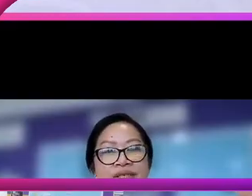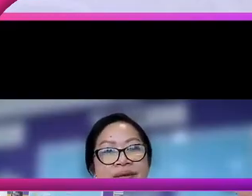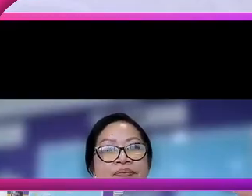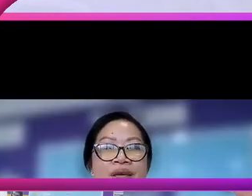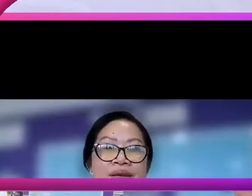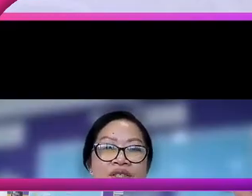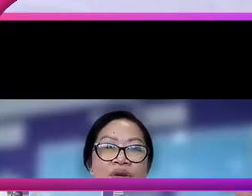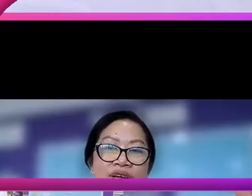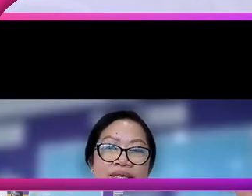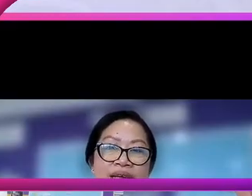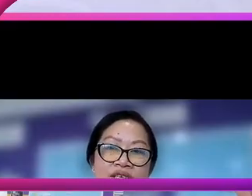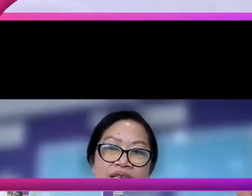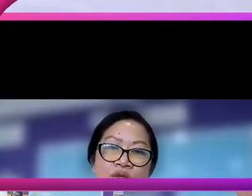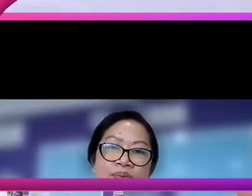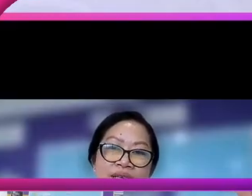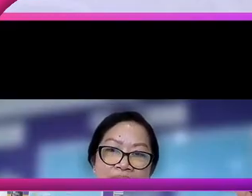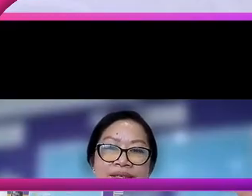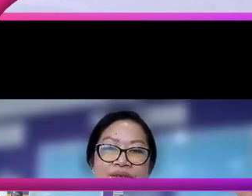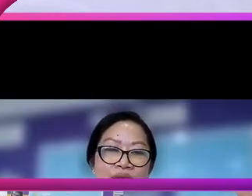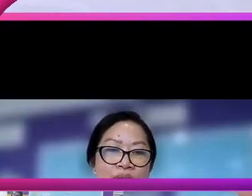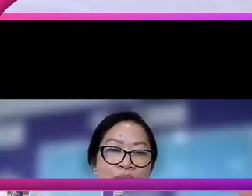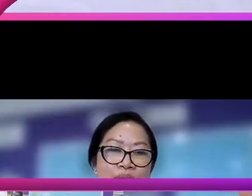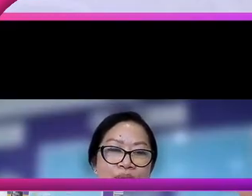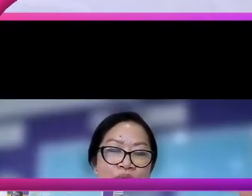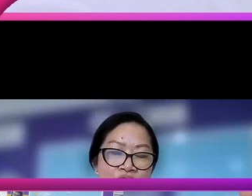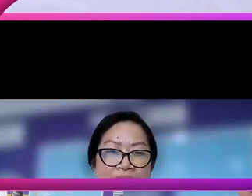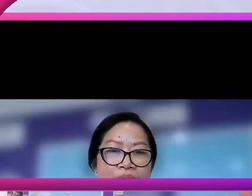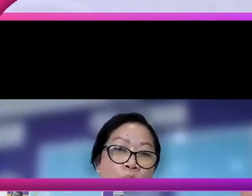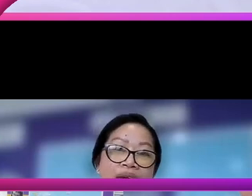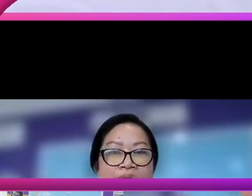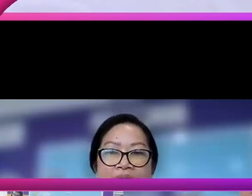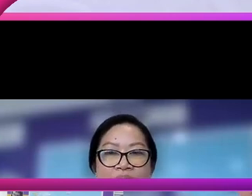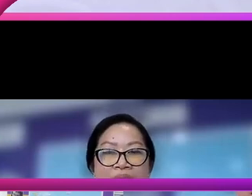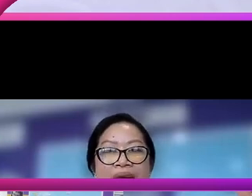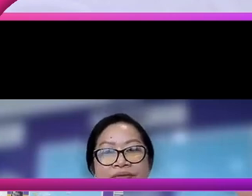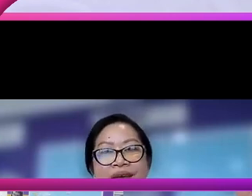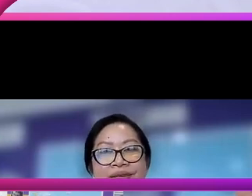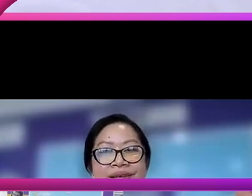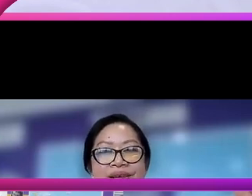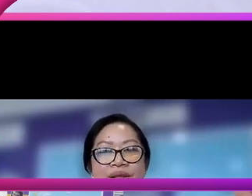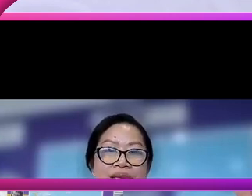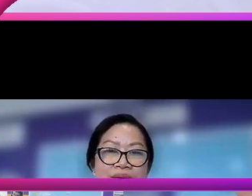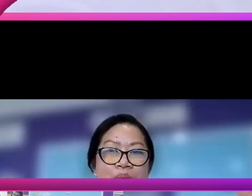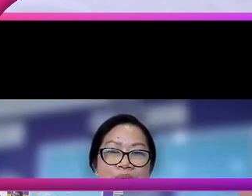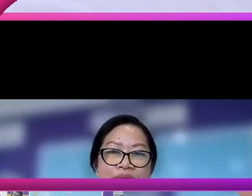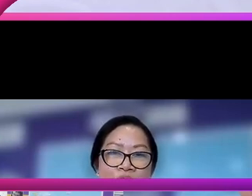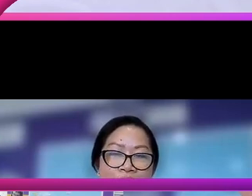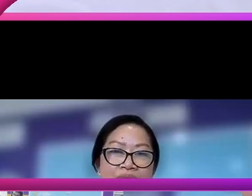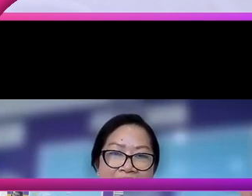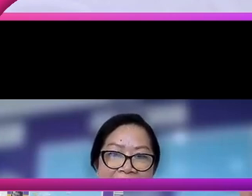whole system. So investigation need to be done to check that where is that, what part of that. Is